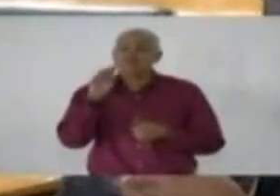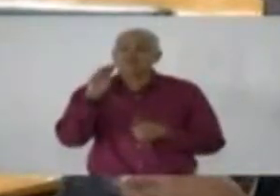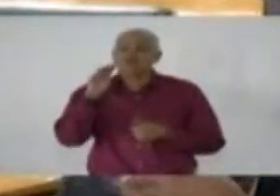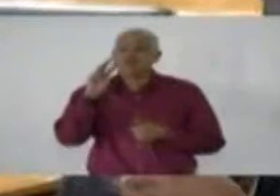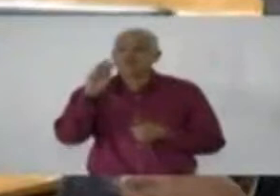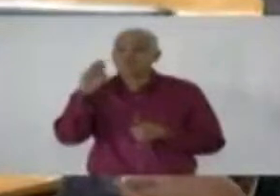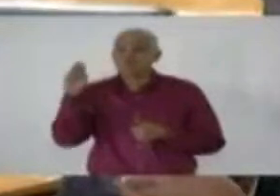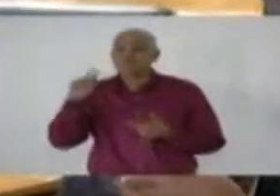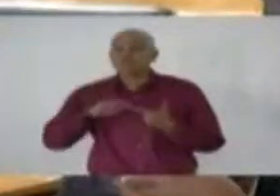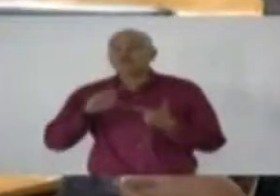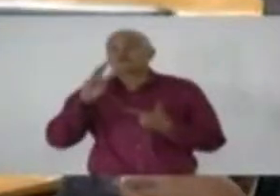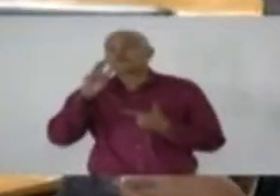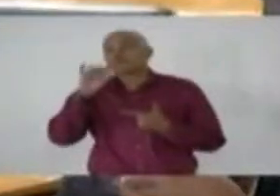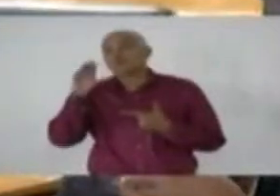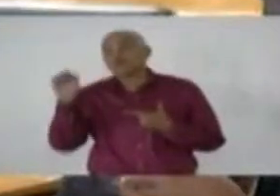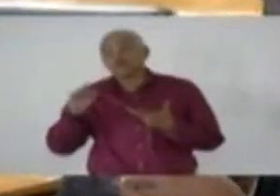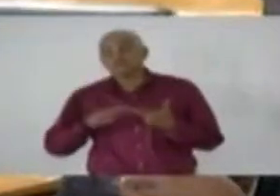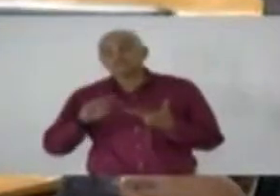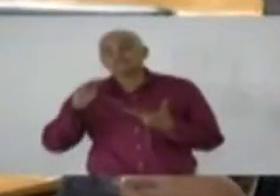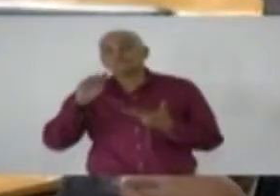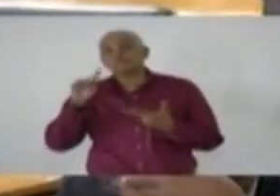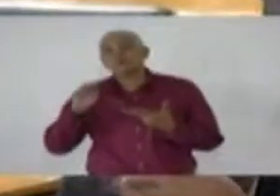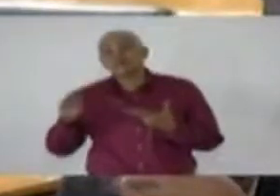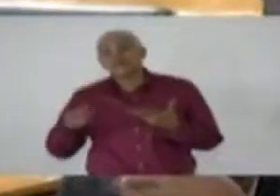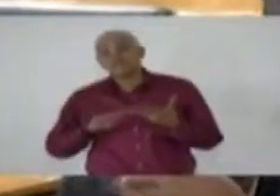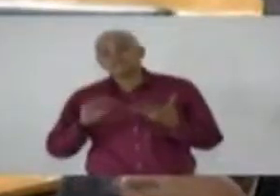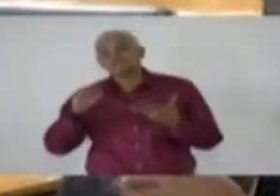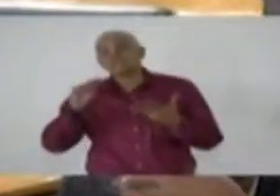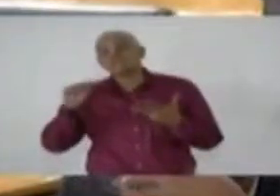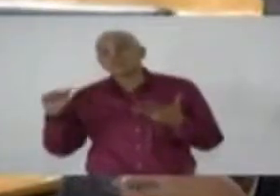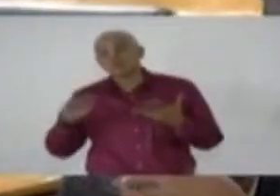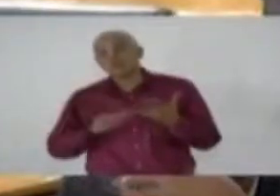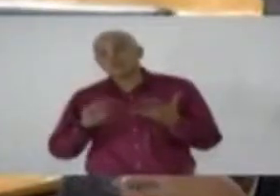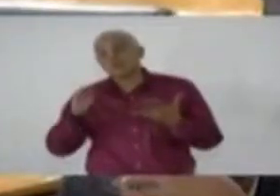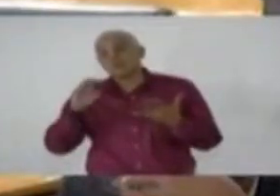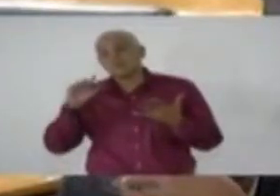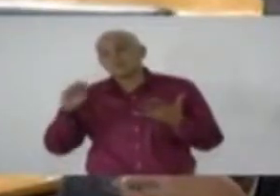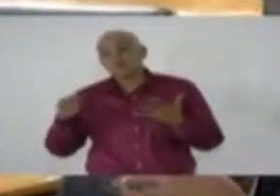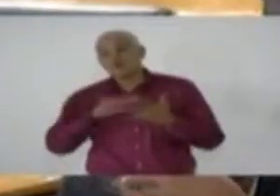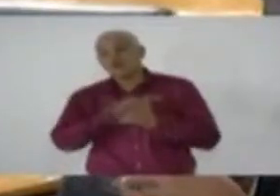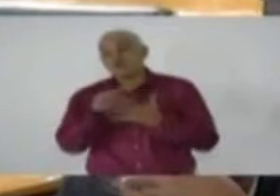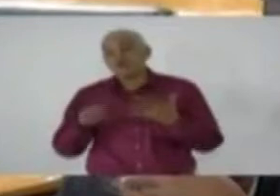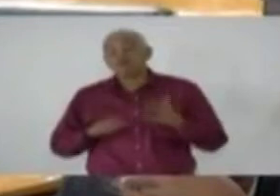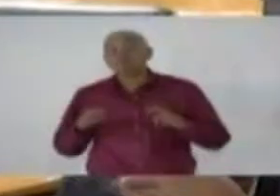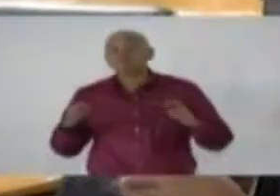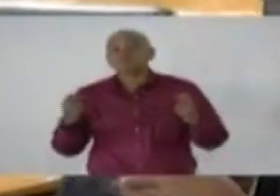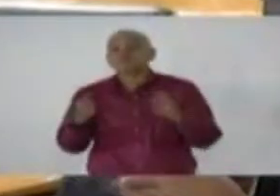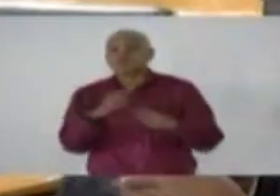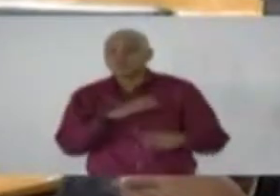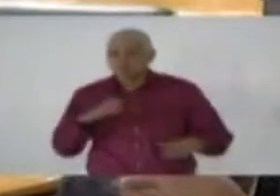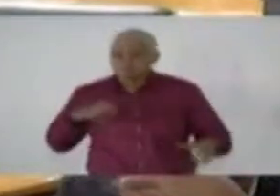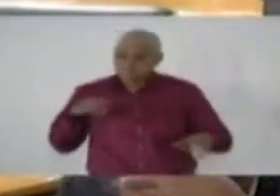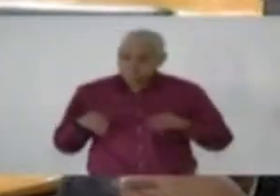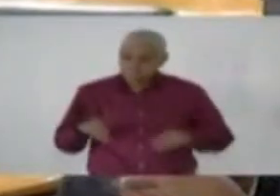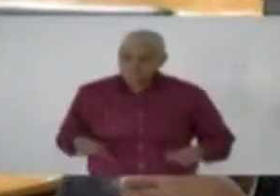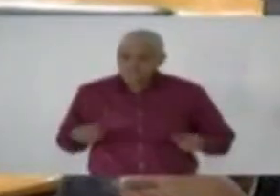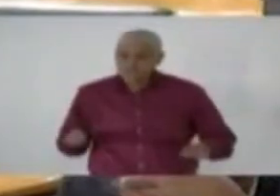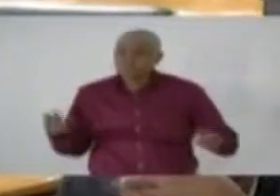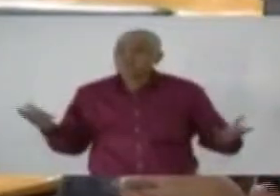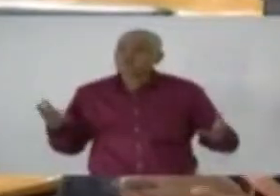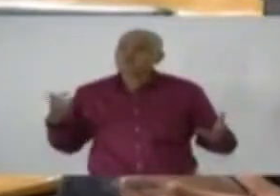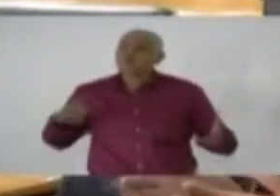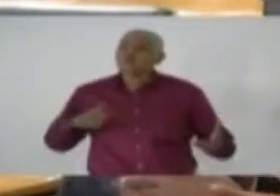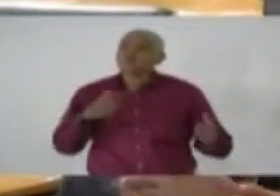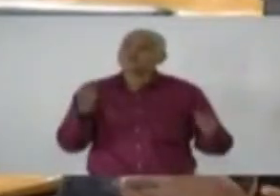Favour Williams, Colonel Charles Jr., Matthew Samoud, and Robert Morgan are all on this committee. And so what did we do